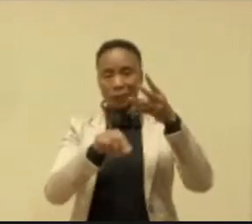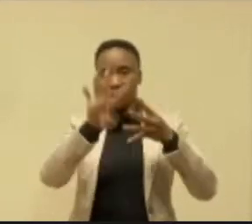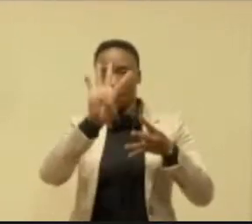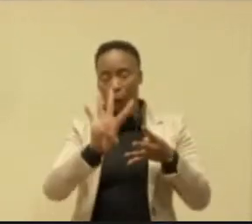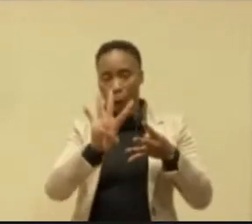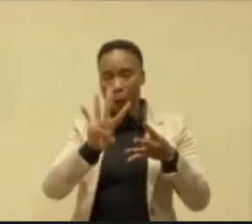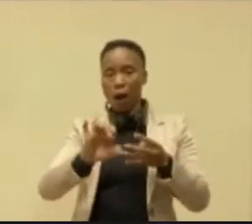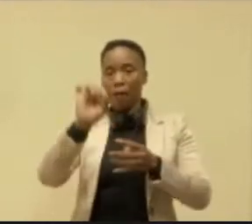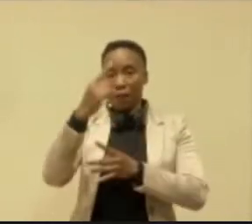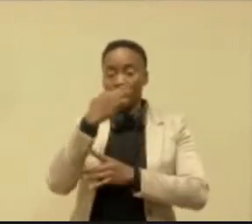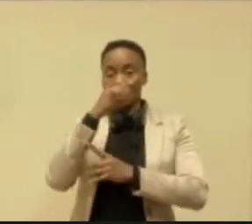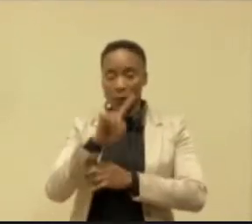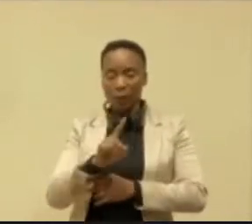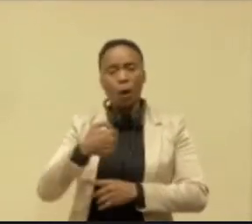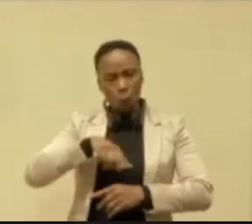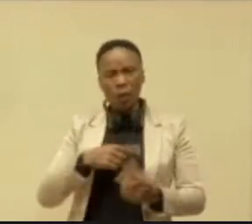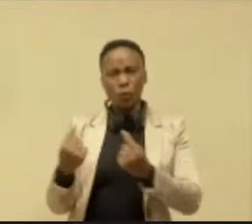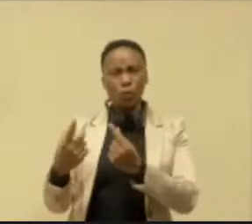foreign